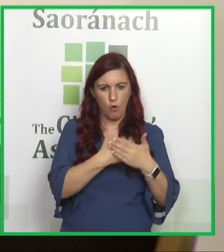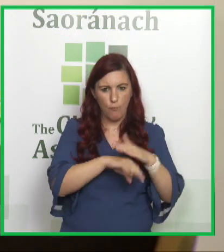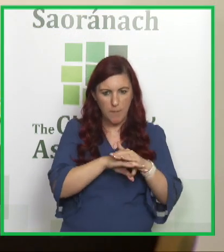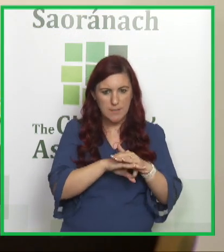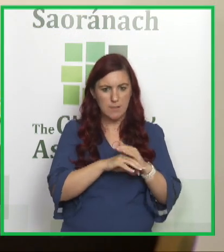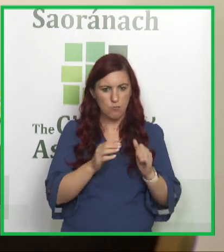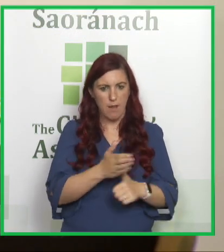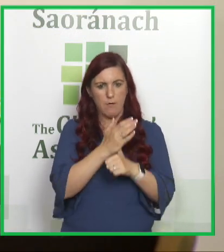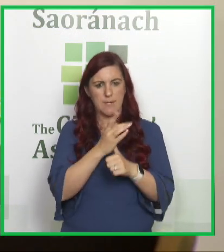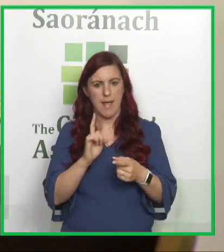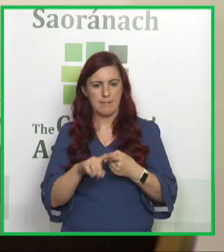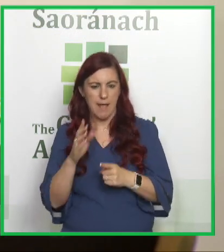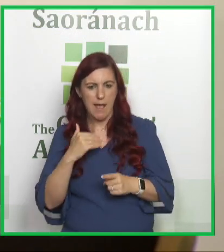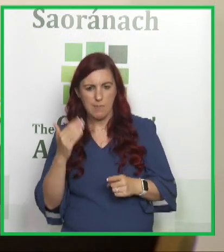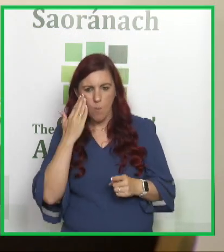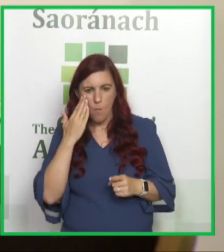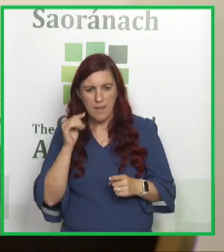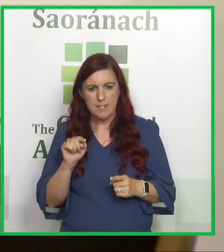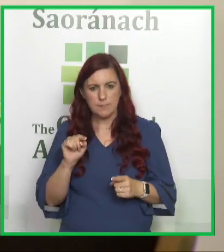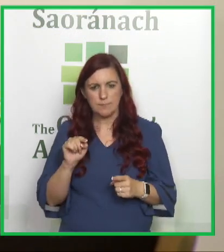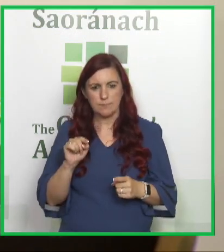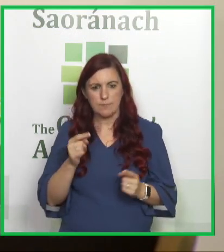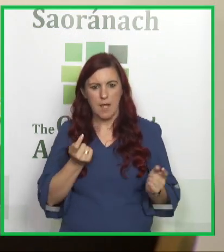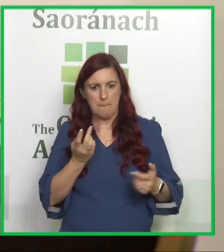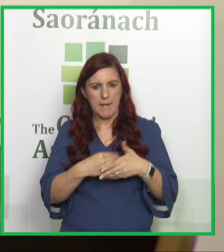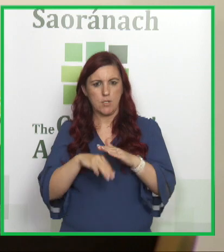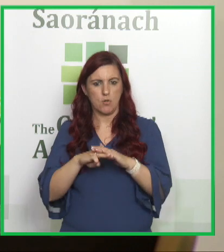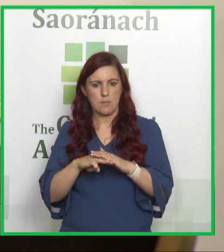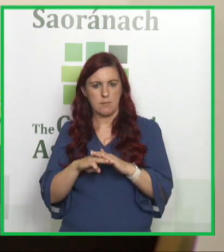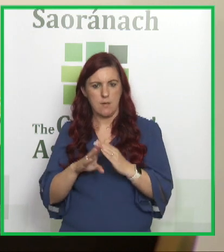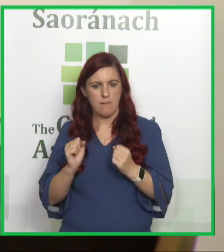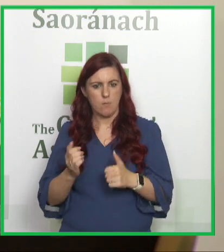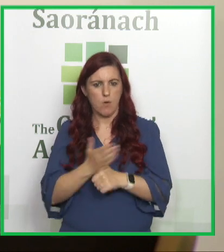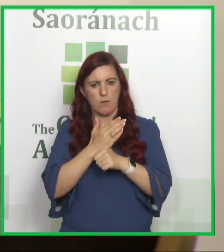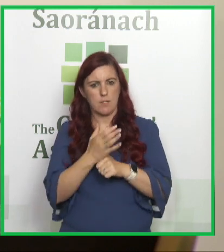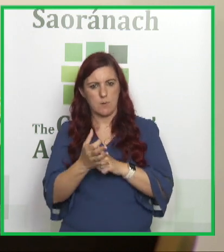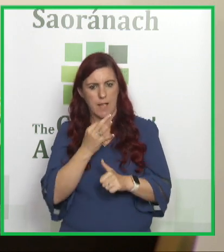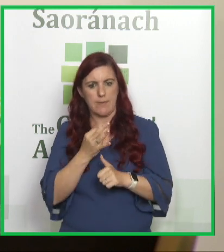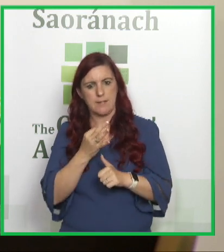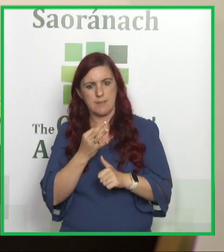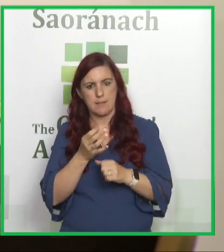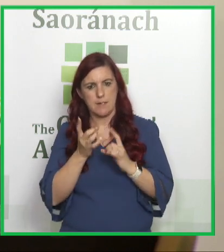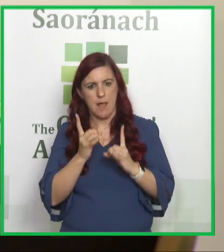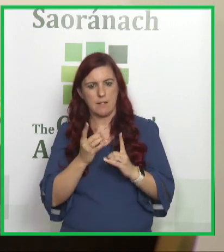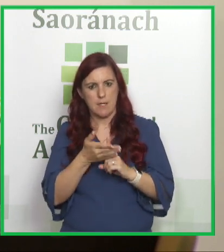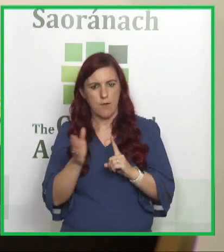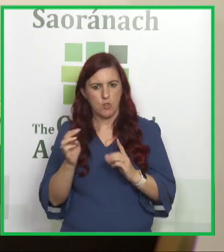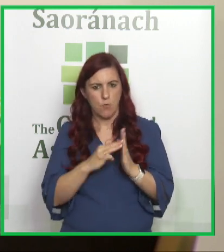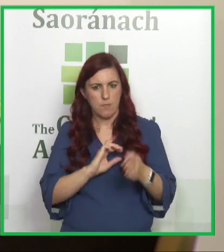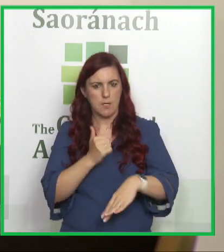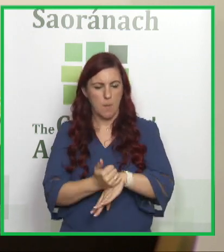and I'm aware that at ministerial level it is a priority to get this done. For my